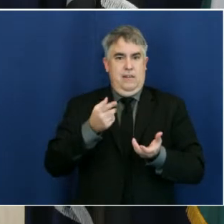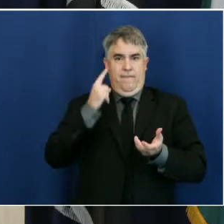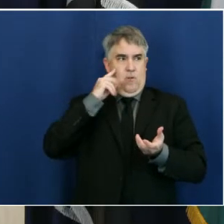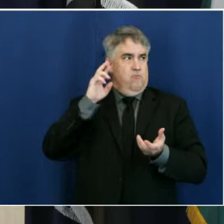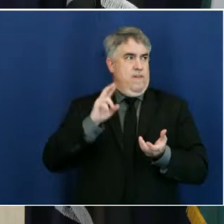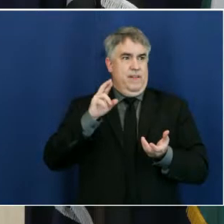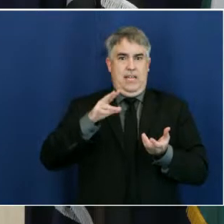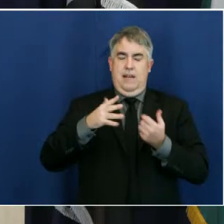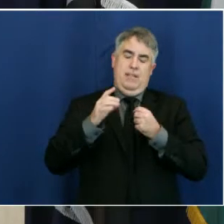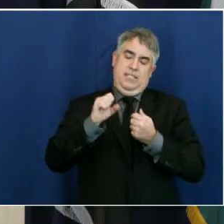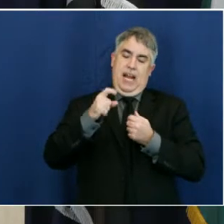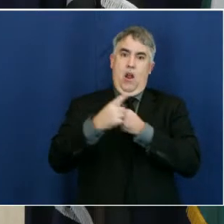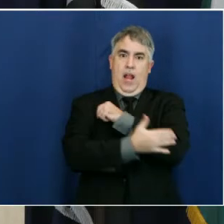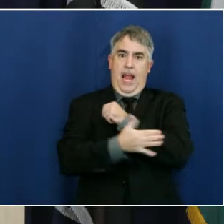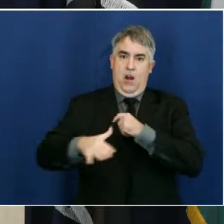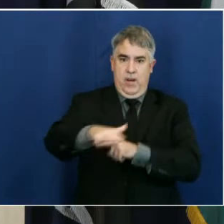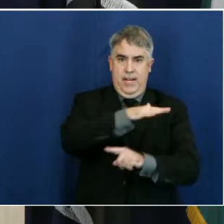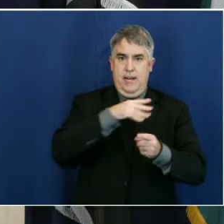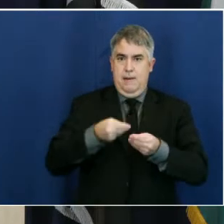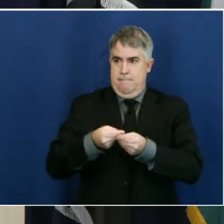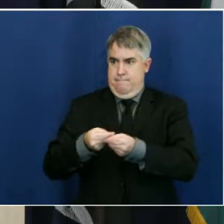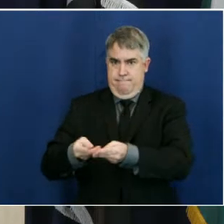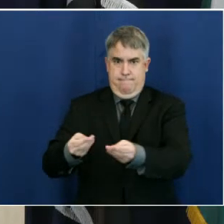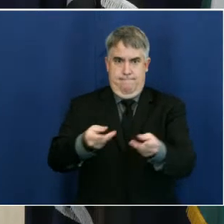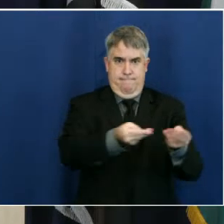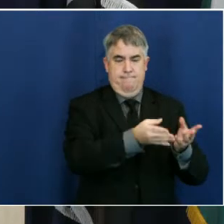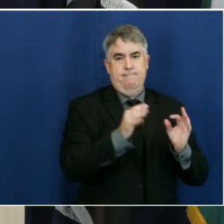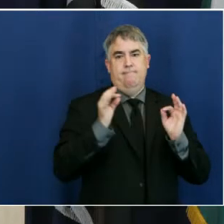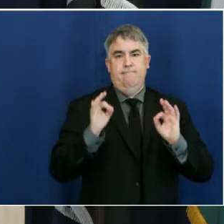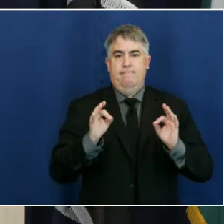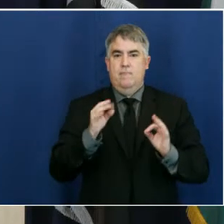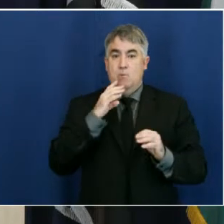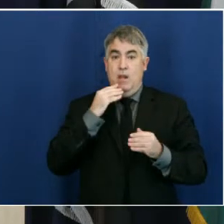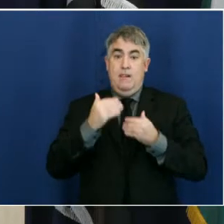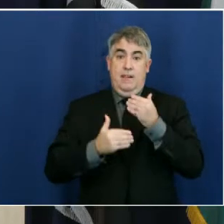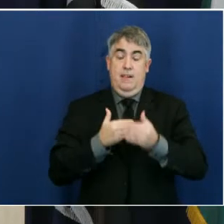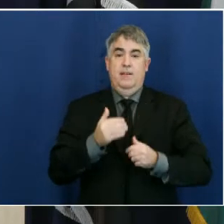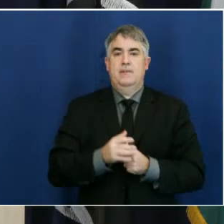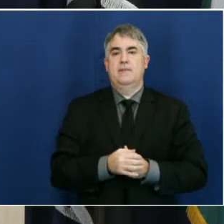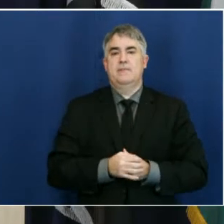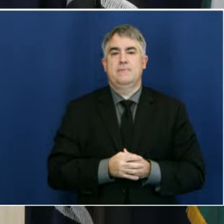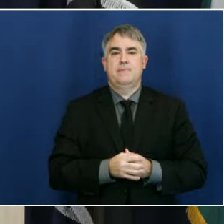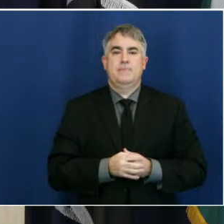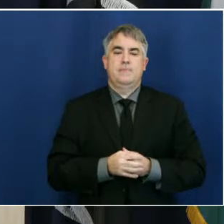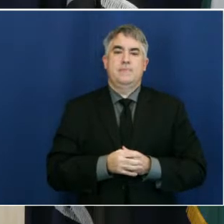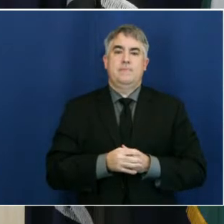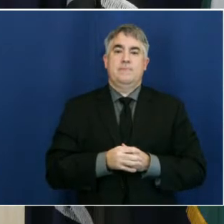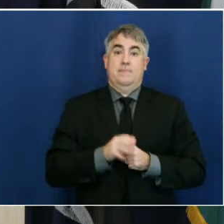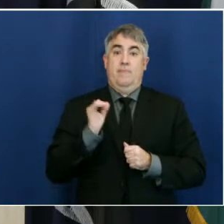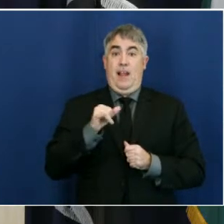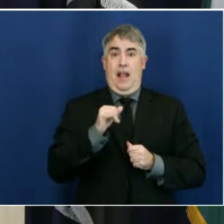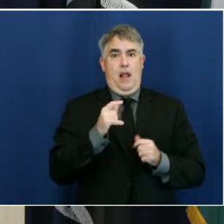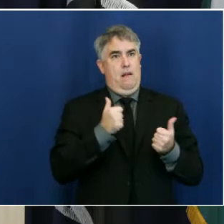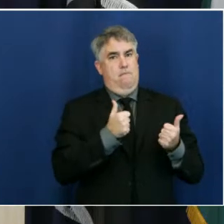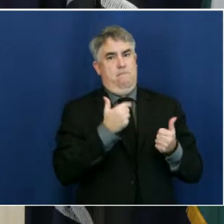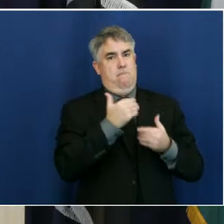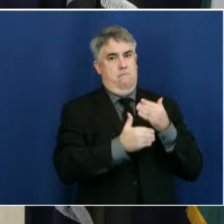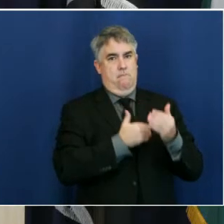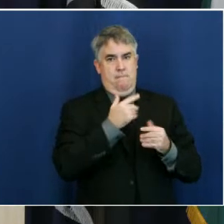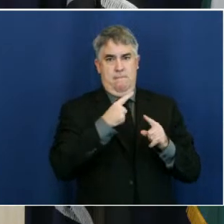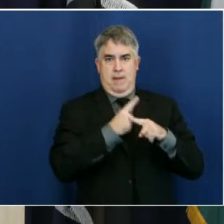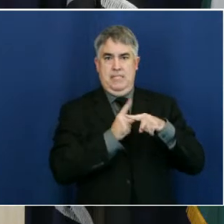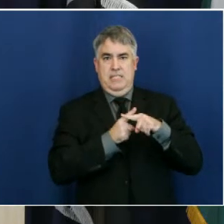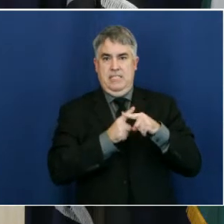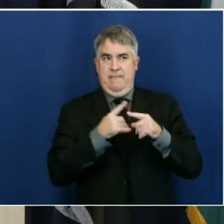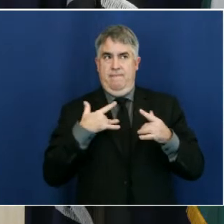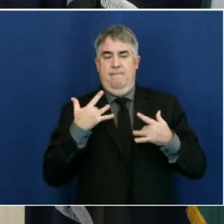and Superstations, and the rest are distributed throughout the system for individuals doing it. And so that is encouraging. That is a significant shipment